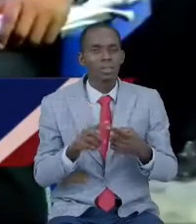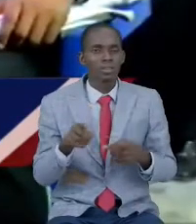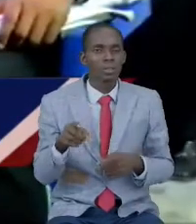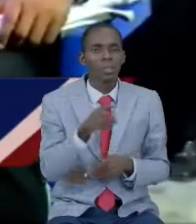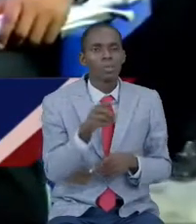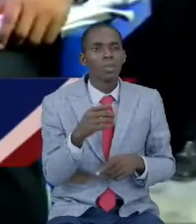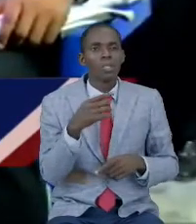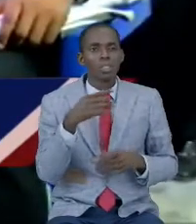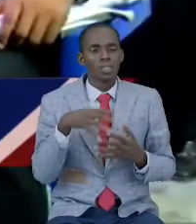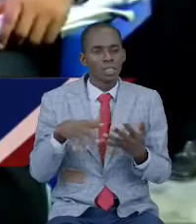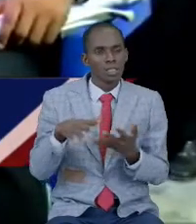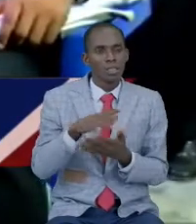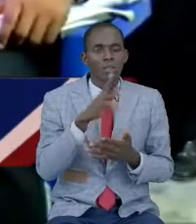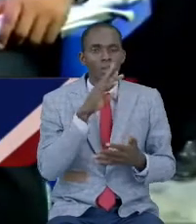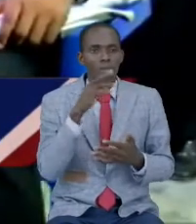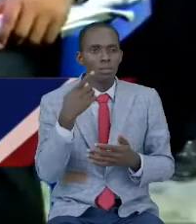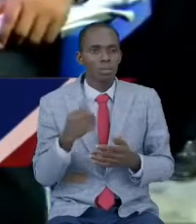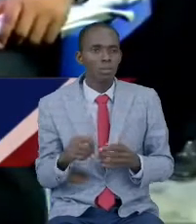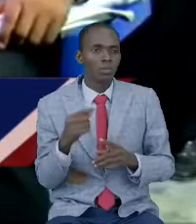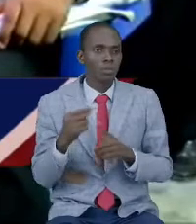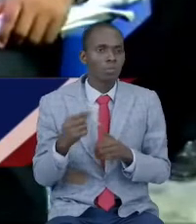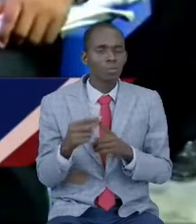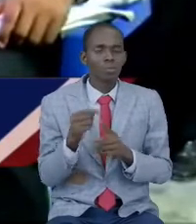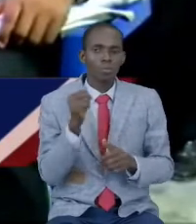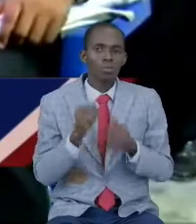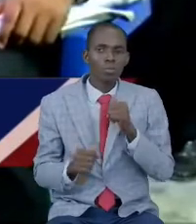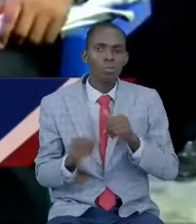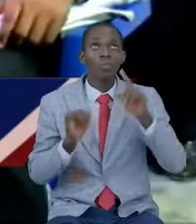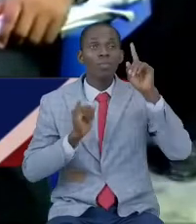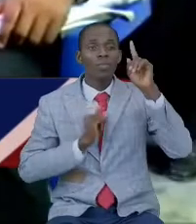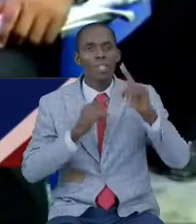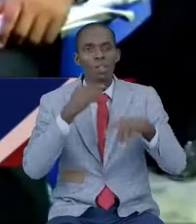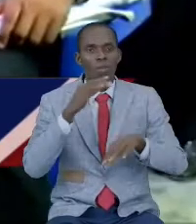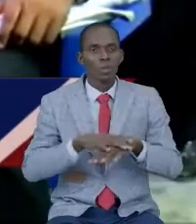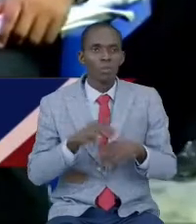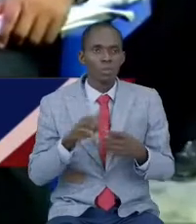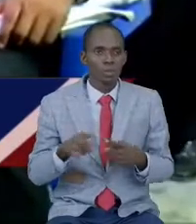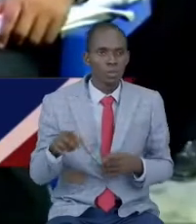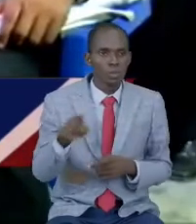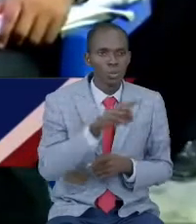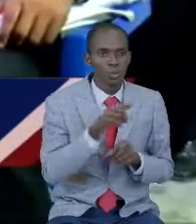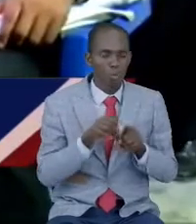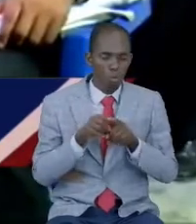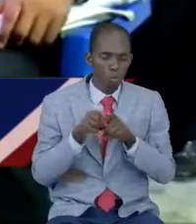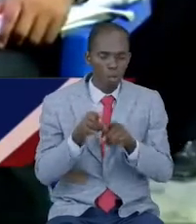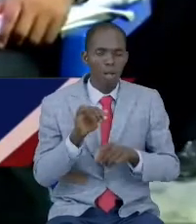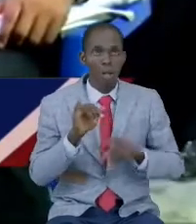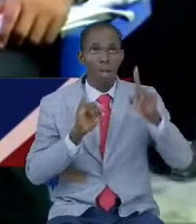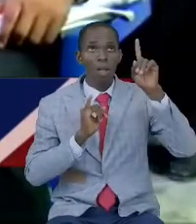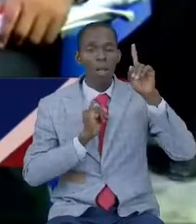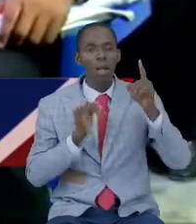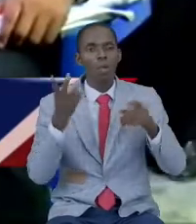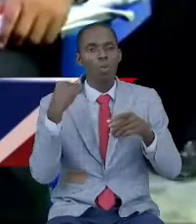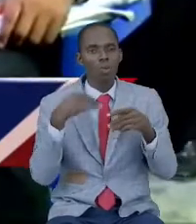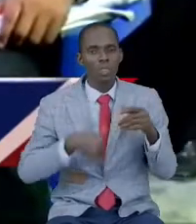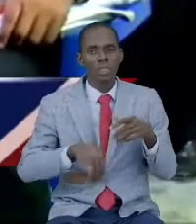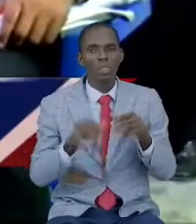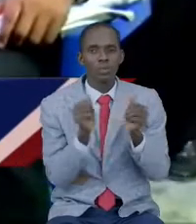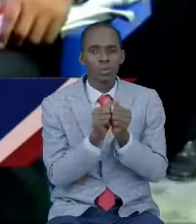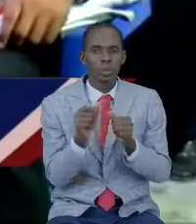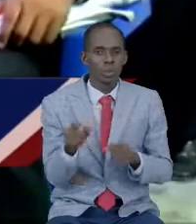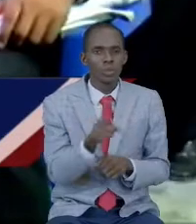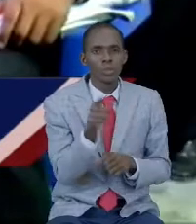the words which I spake unto you while I was yet with you,